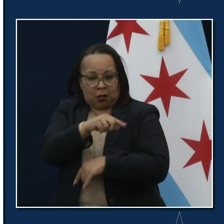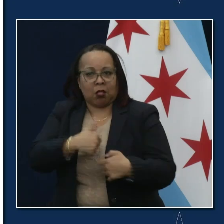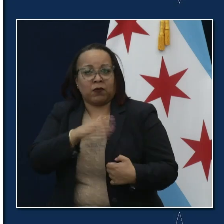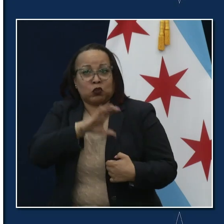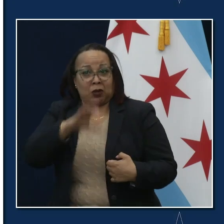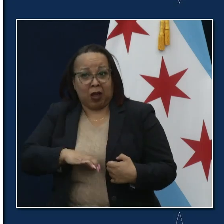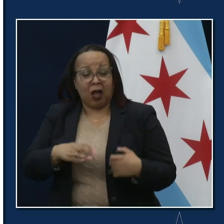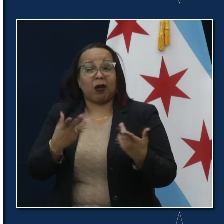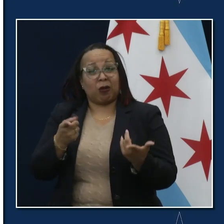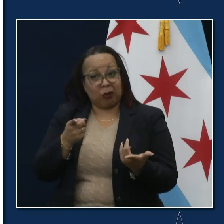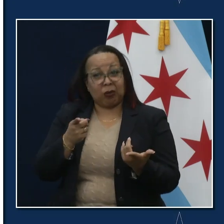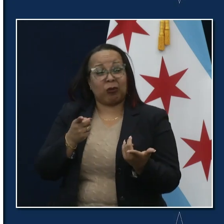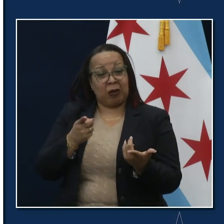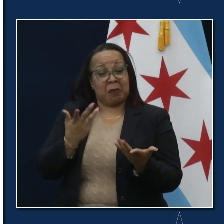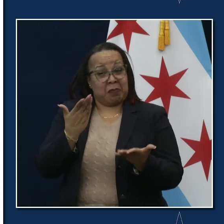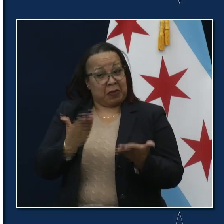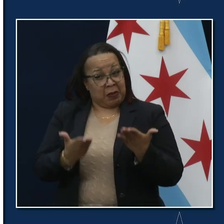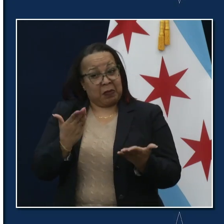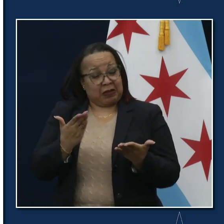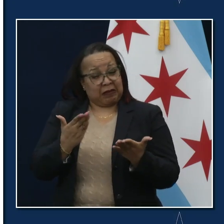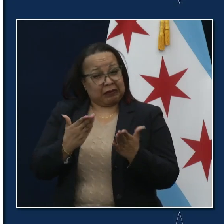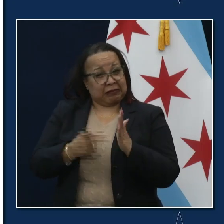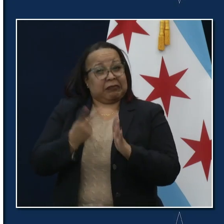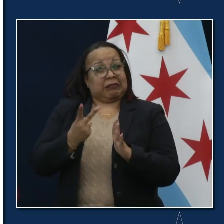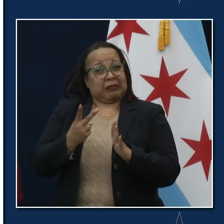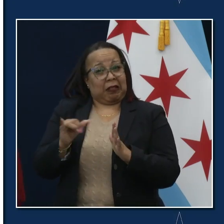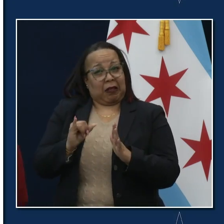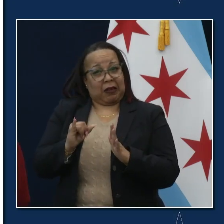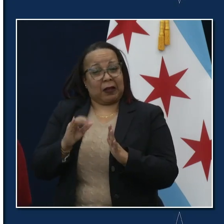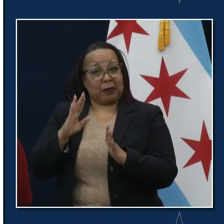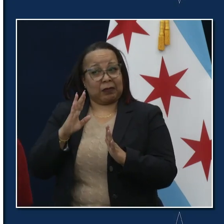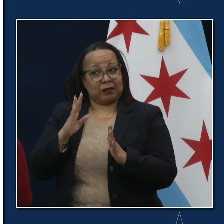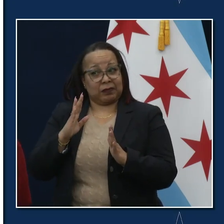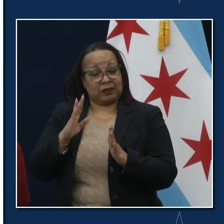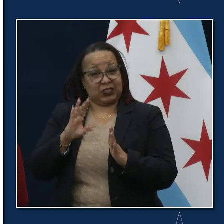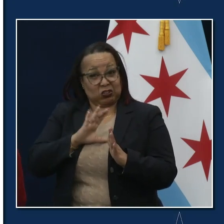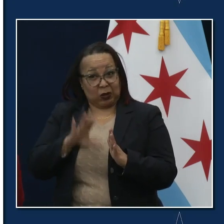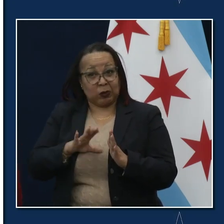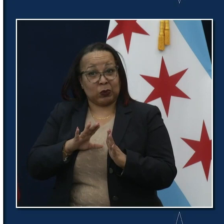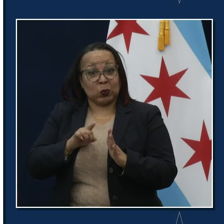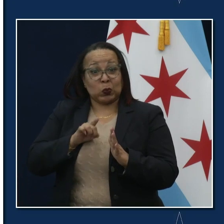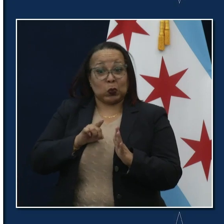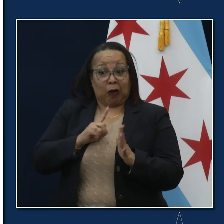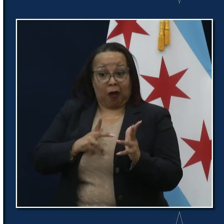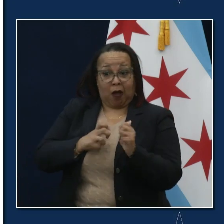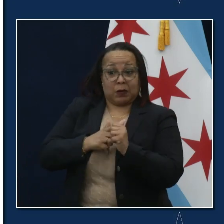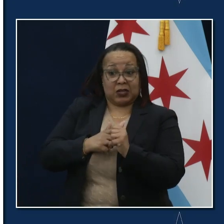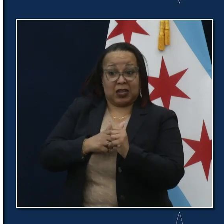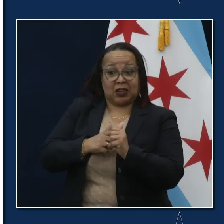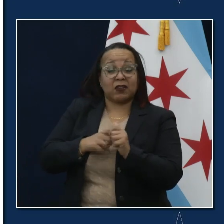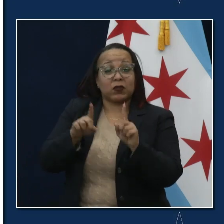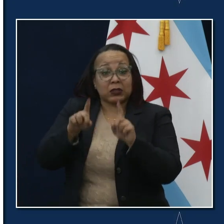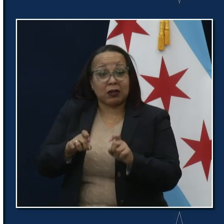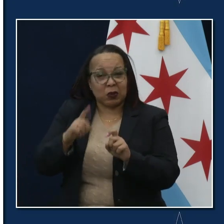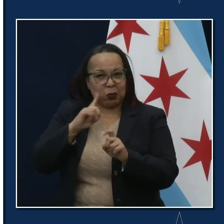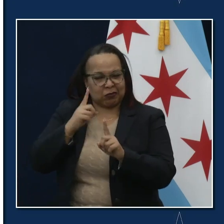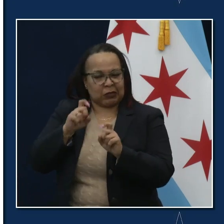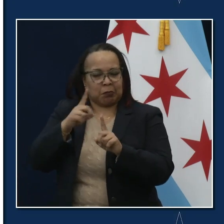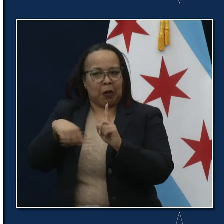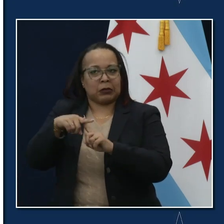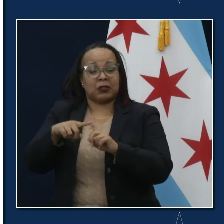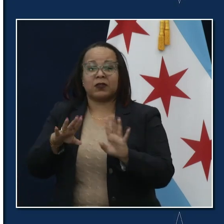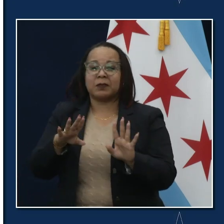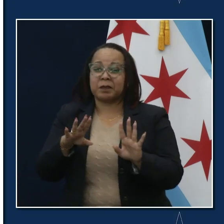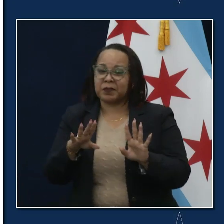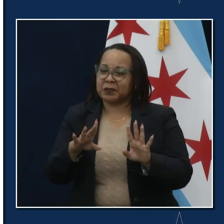likely, and in fact, nearly twice as likely as Chicagoans who are up to date, just to test positive.